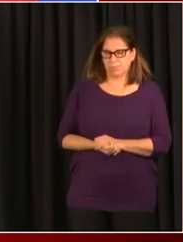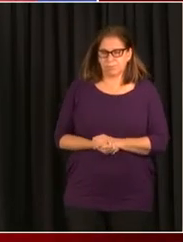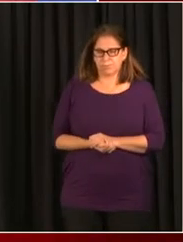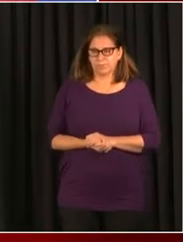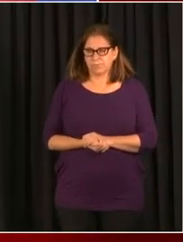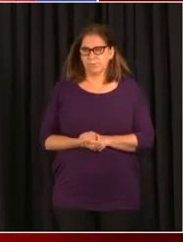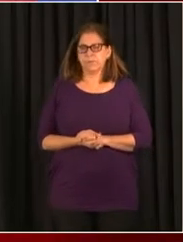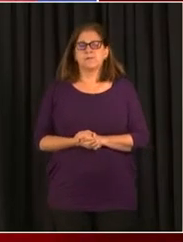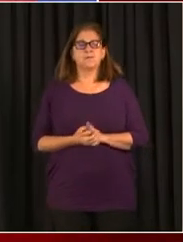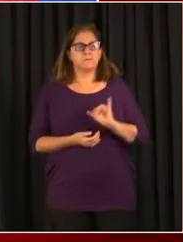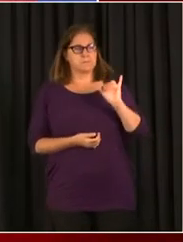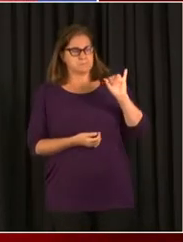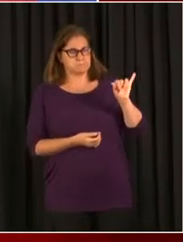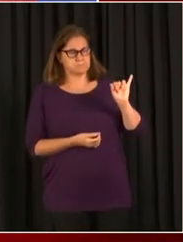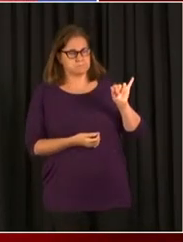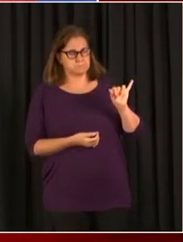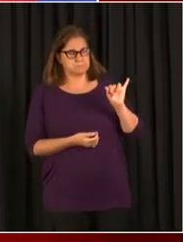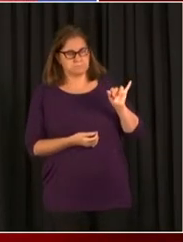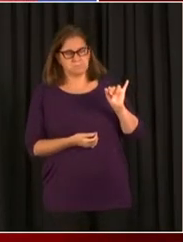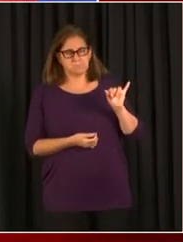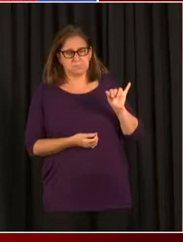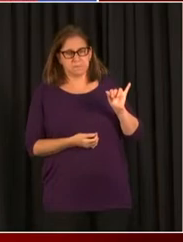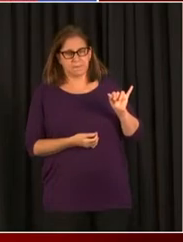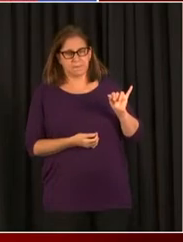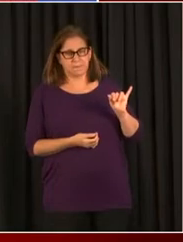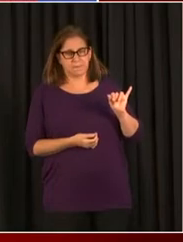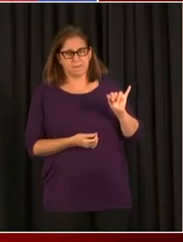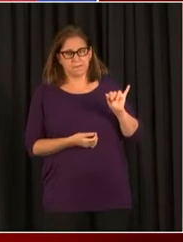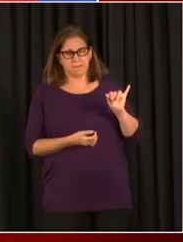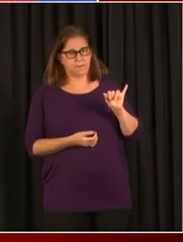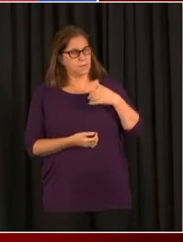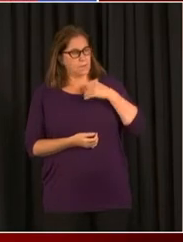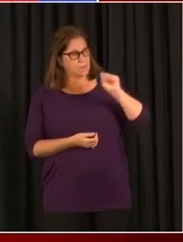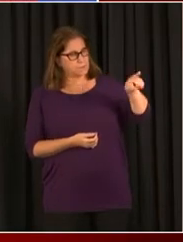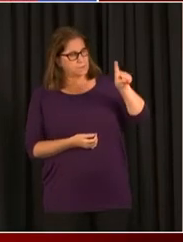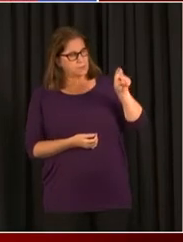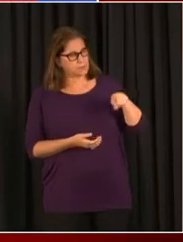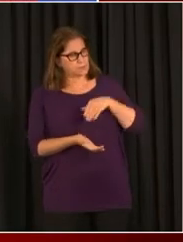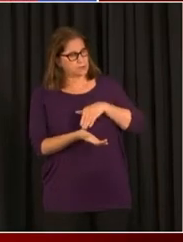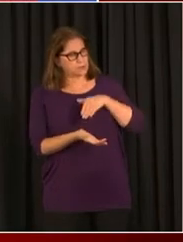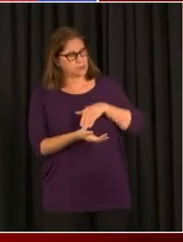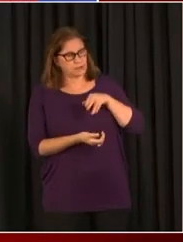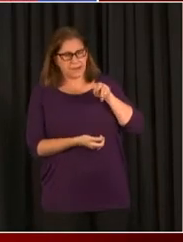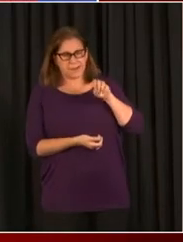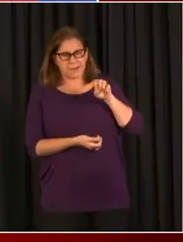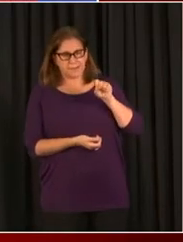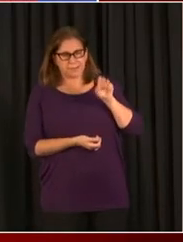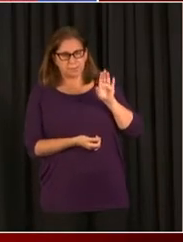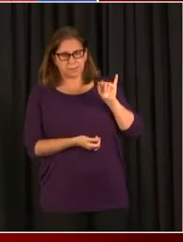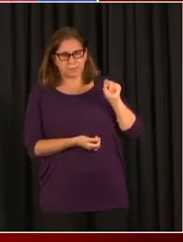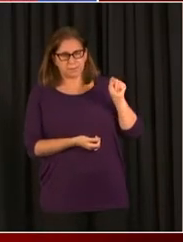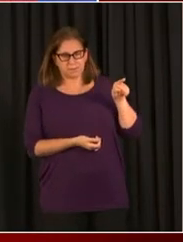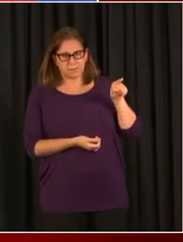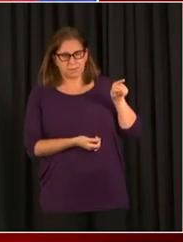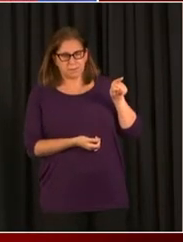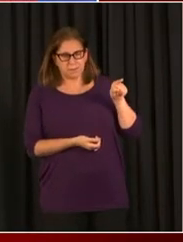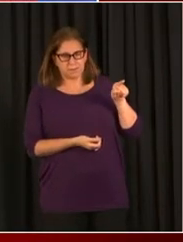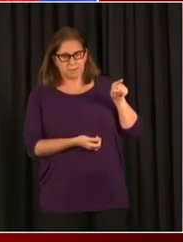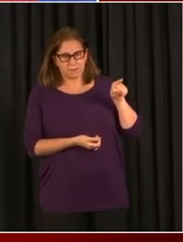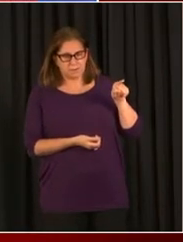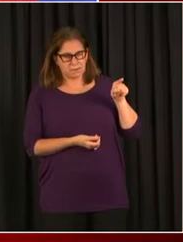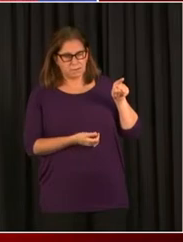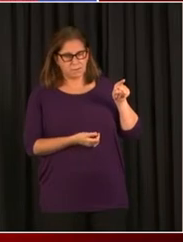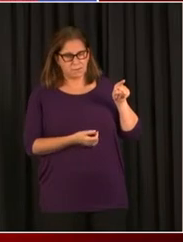Yes. Dr. Nesbitt, can I ask you about the new contact tracing iPhone and Android app? How many people do we need